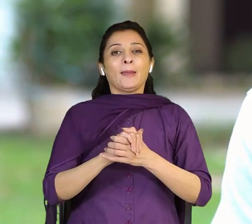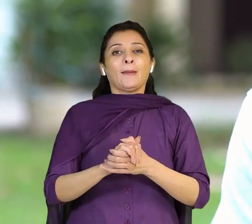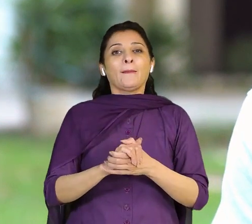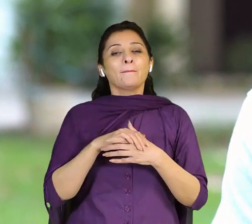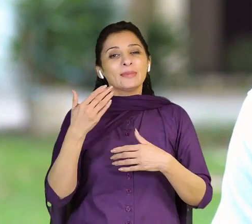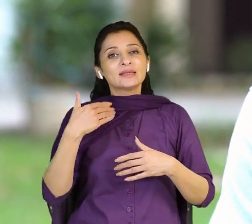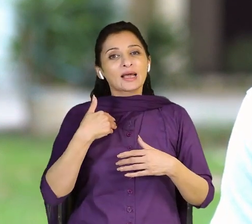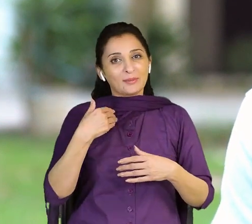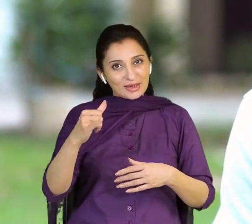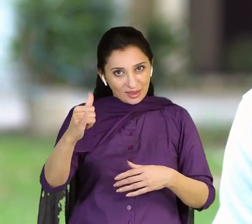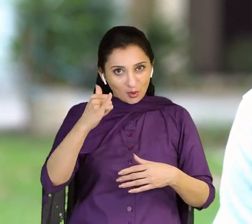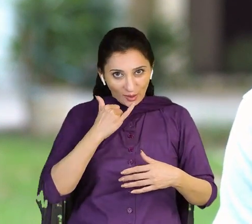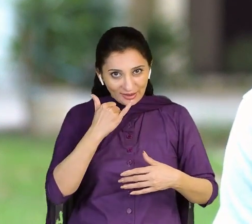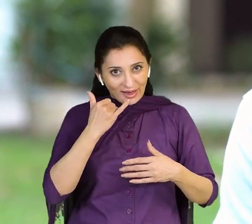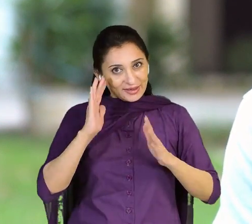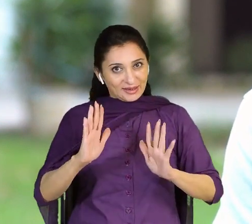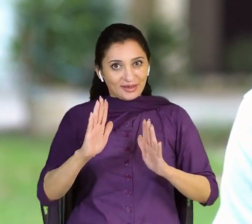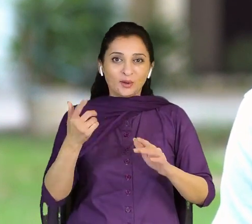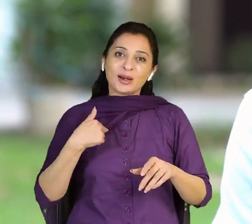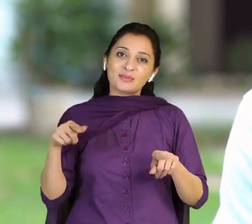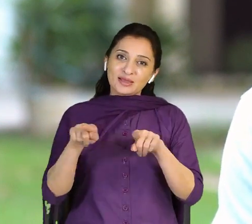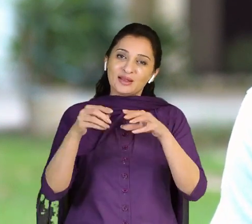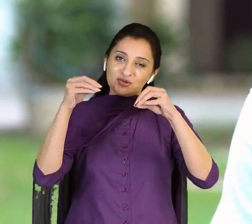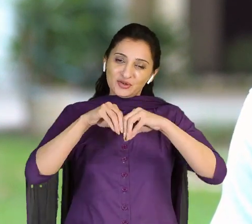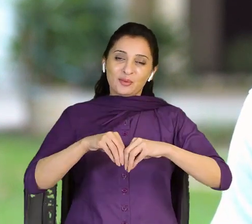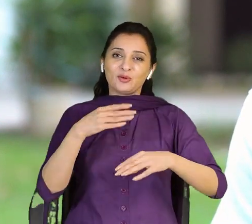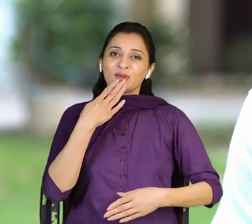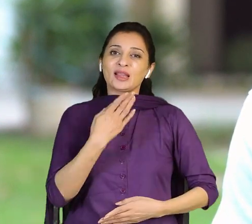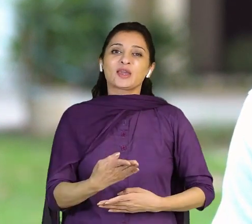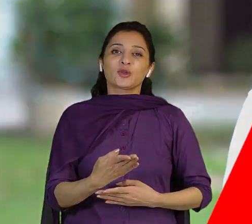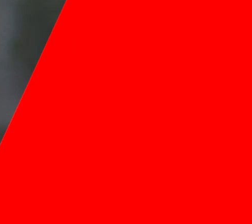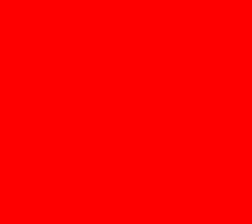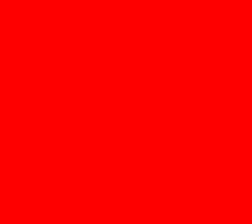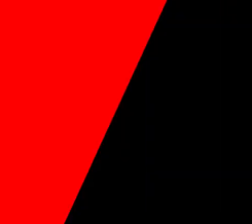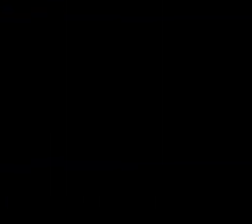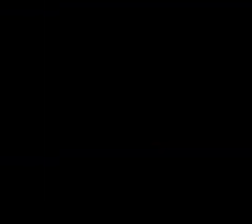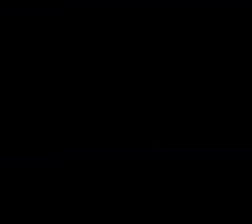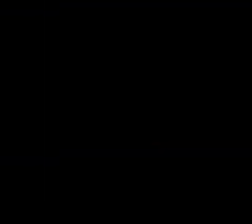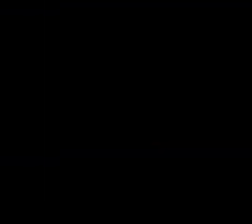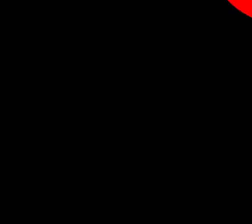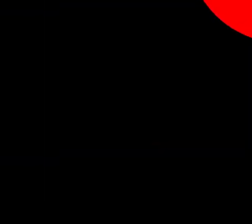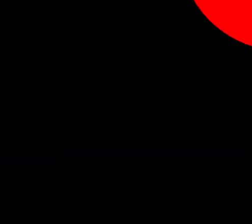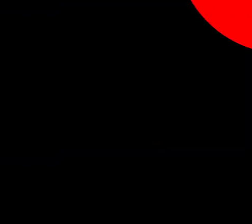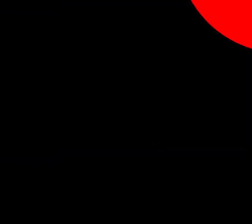if you ever want to come through, please contact us and we would definitely love to have you.